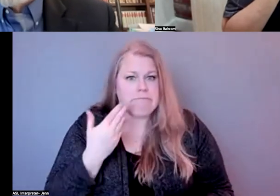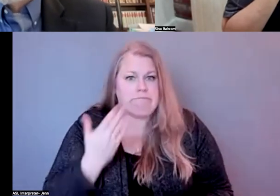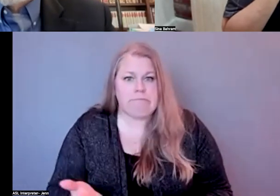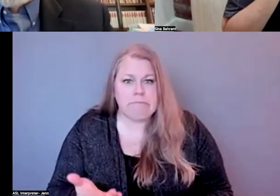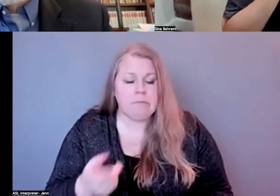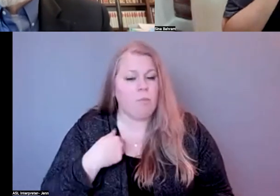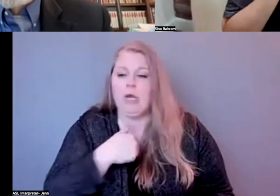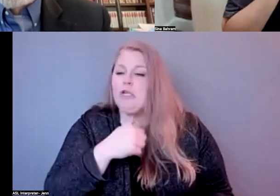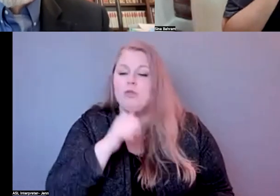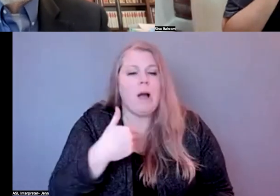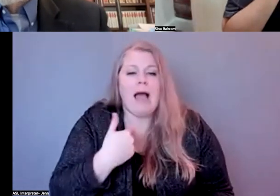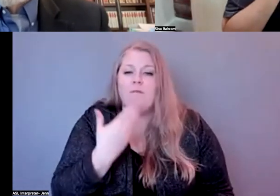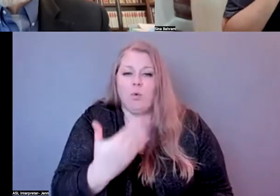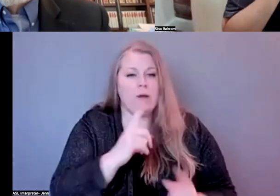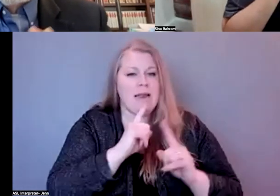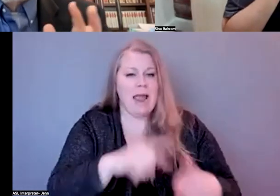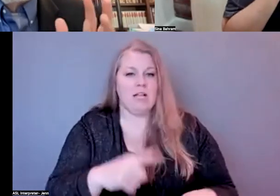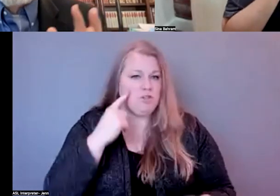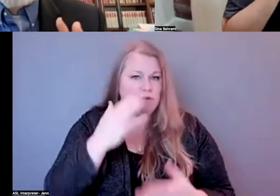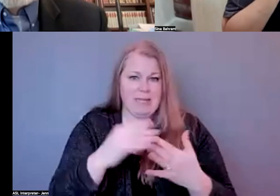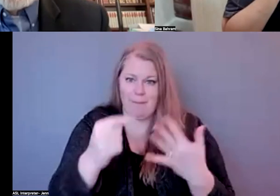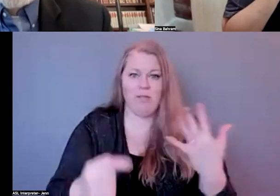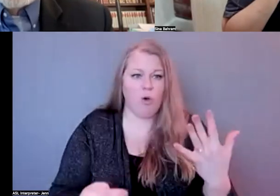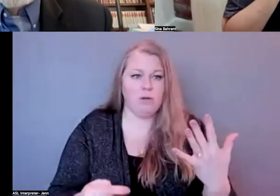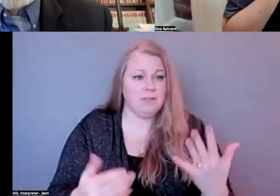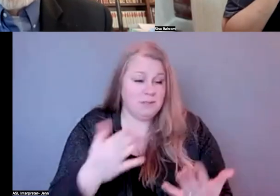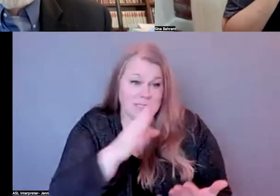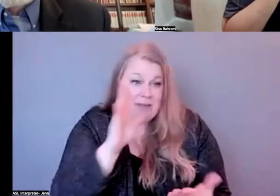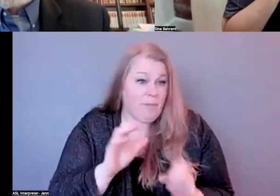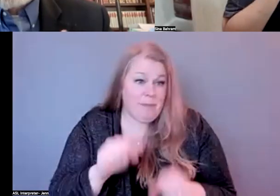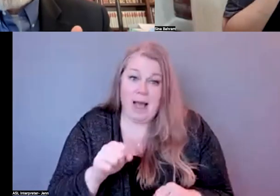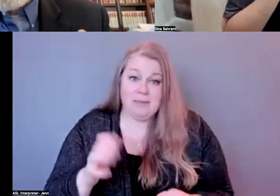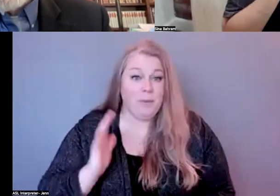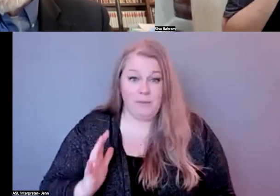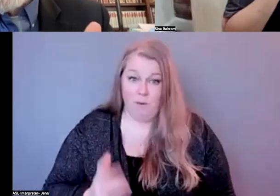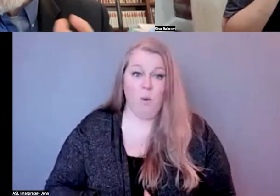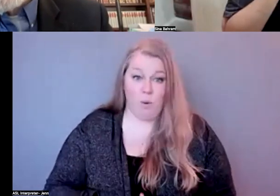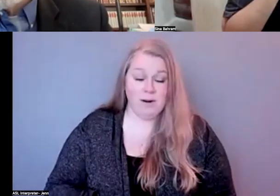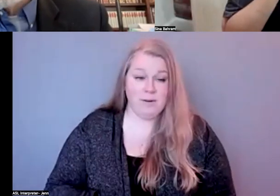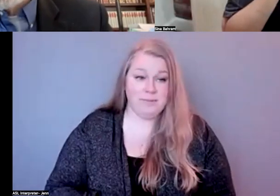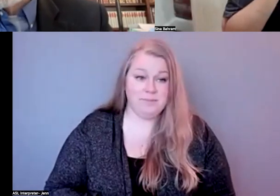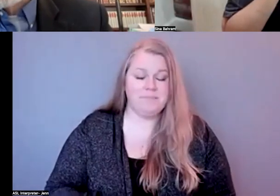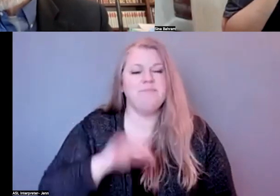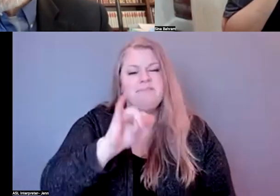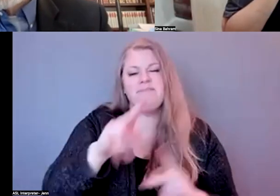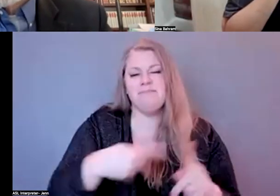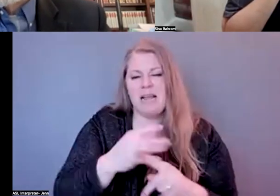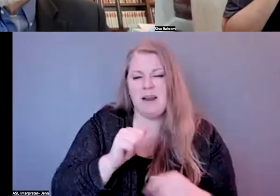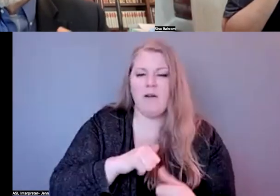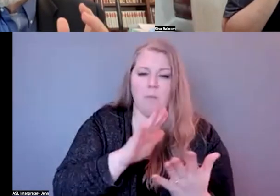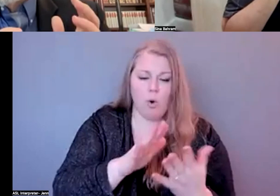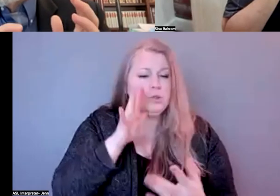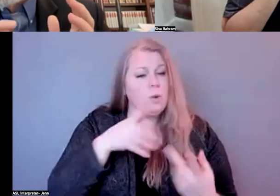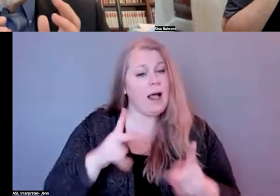actually have good answers for some of these because it's never been possible before. This kind of approach would allow us